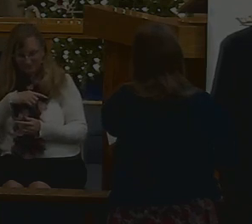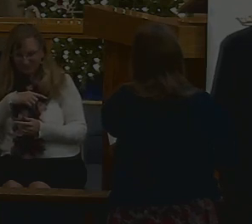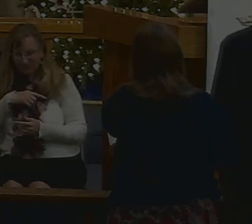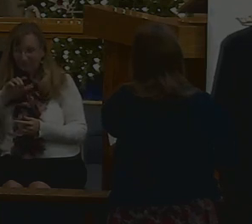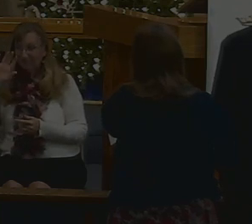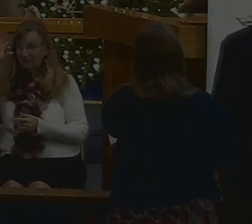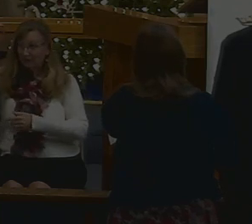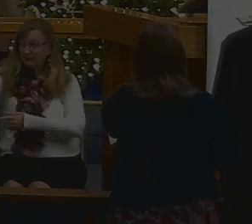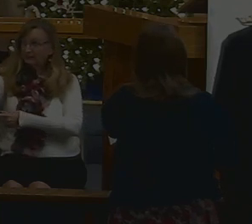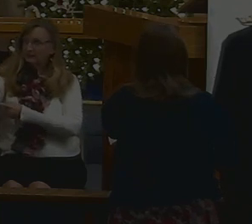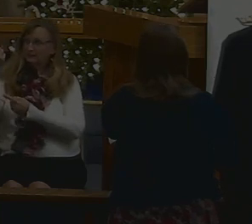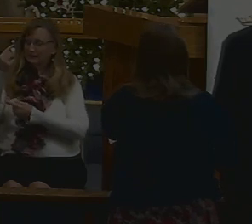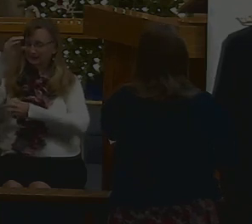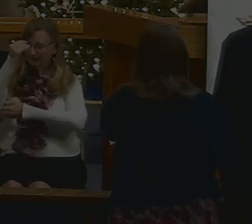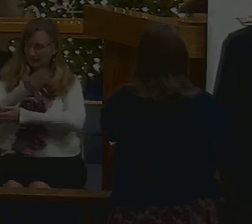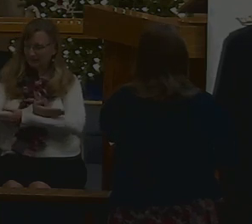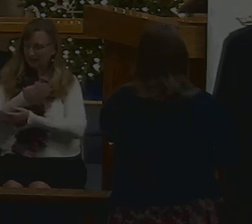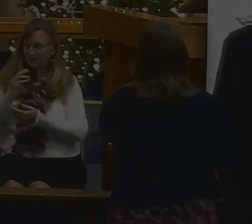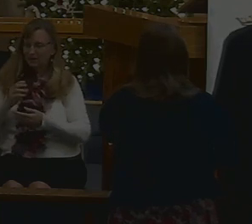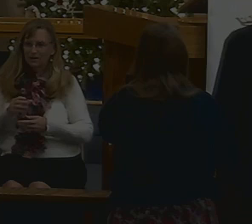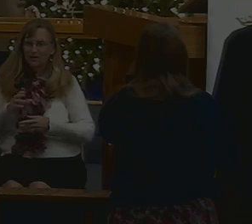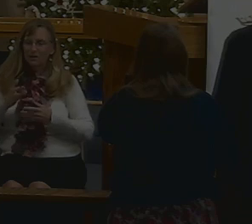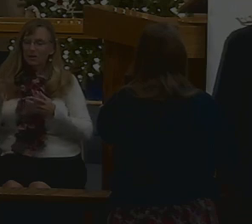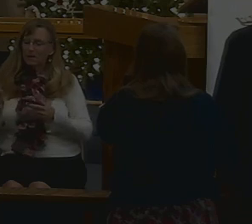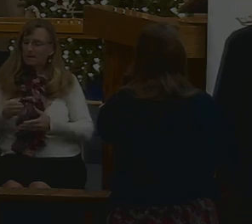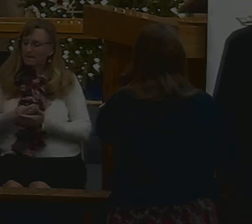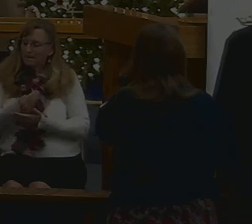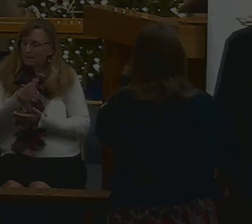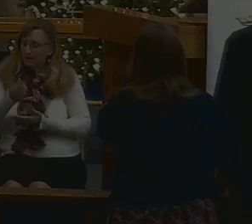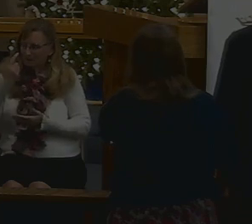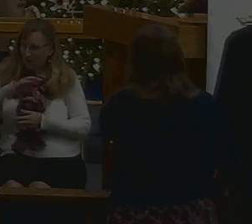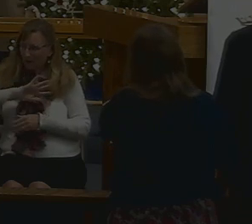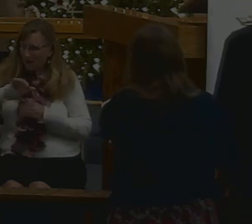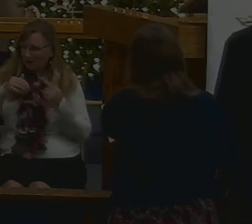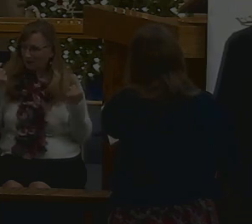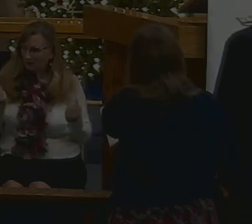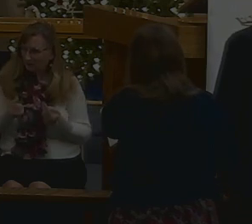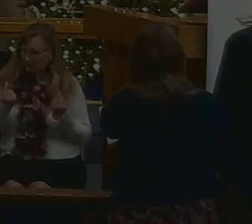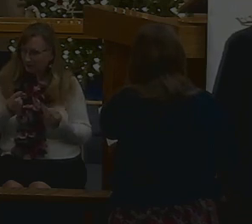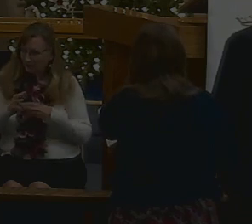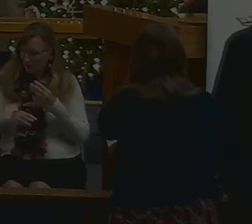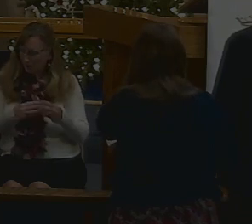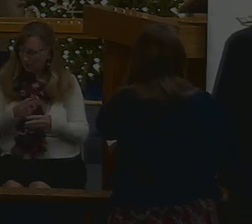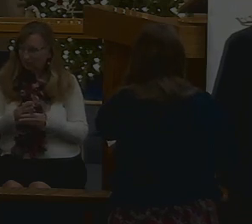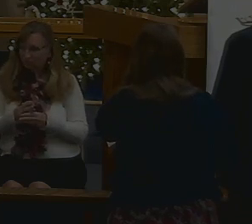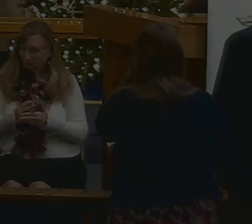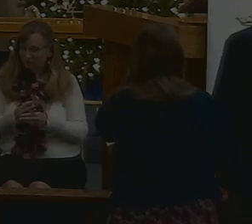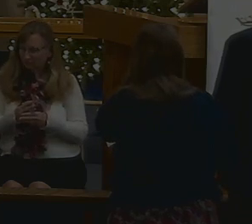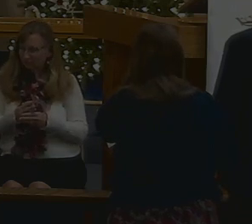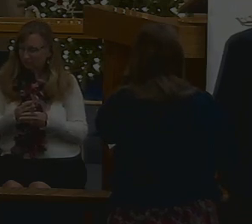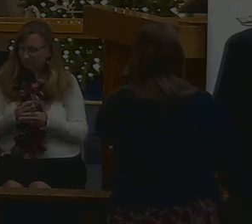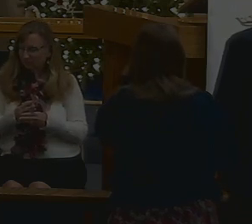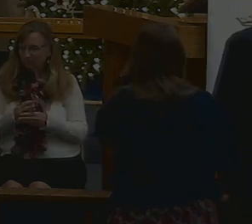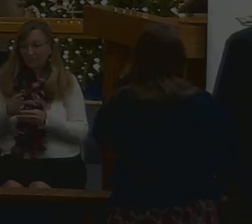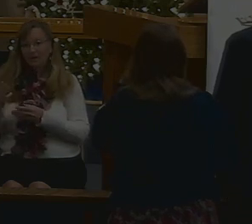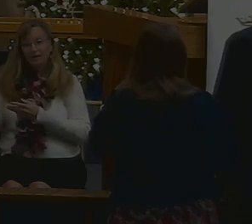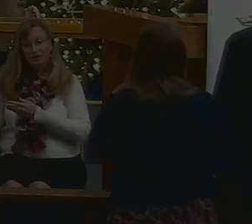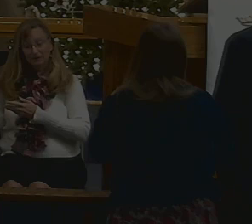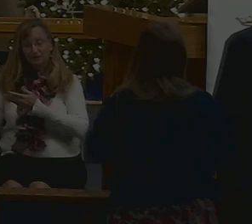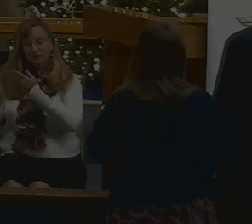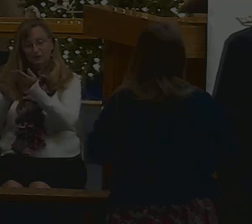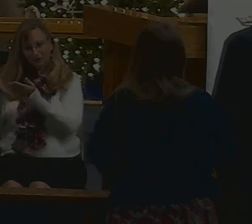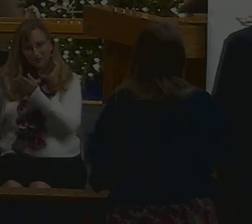Christ, to be the atoning sacrifice for the sins of the whole world. Therefore, as a called servant of Christ and by